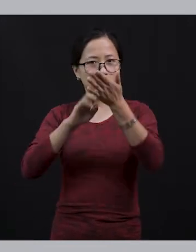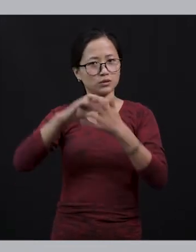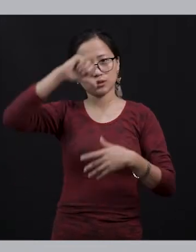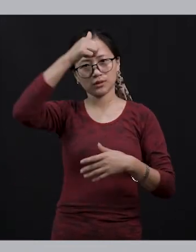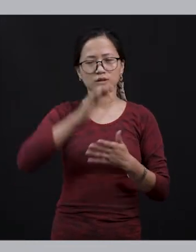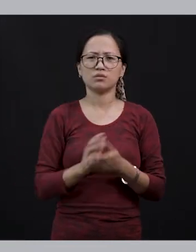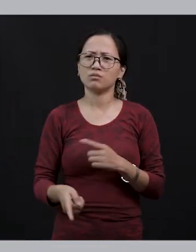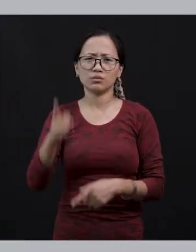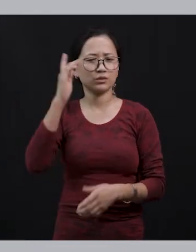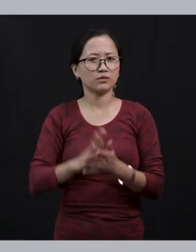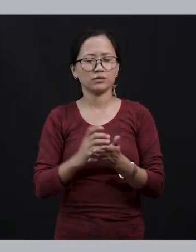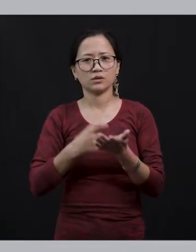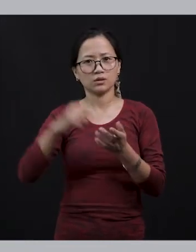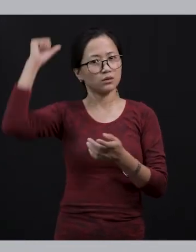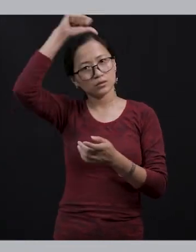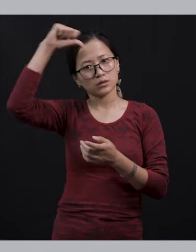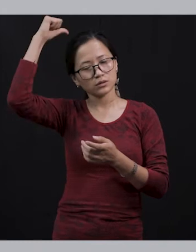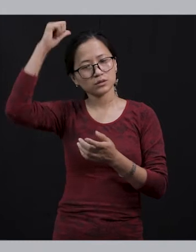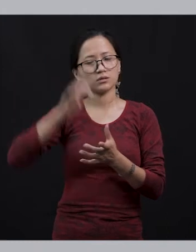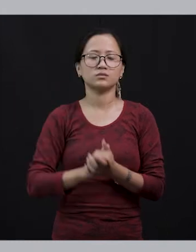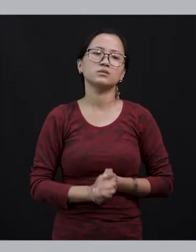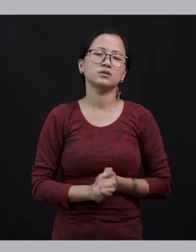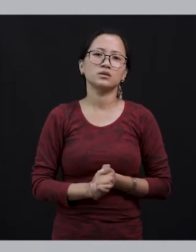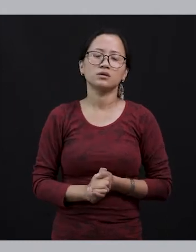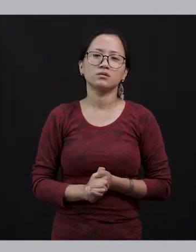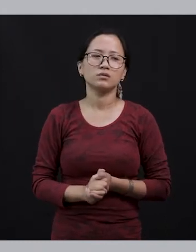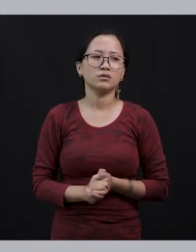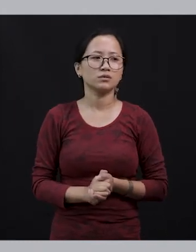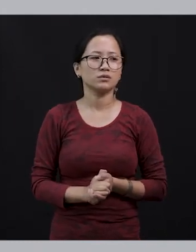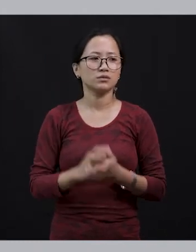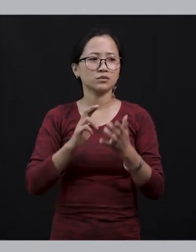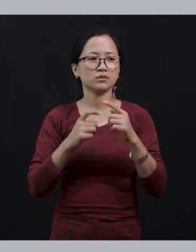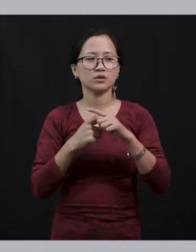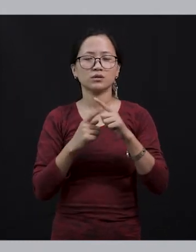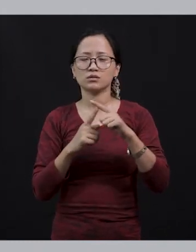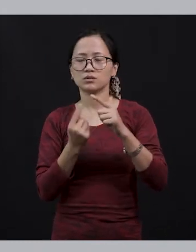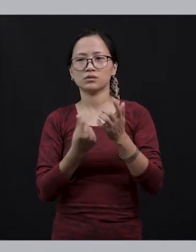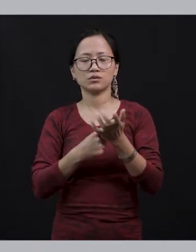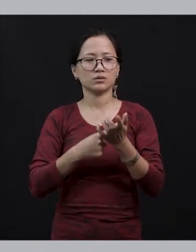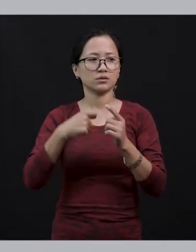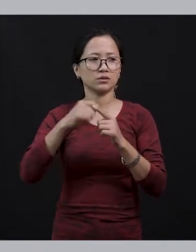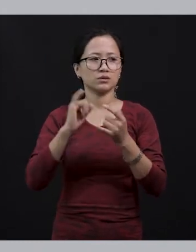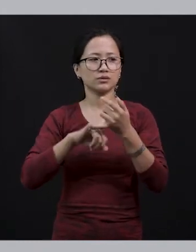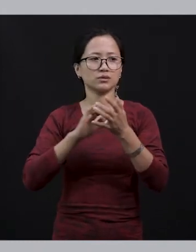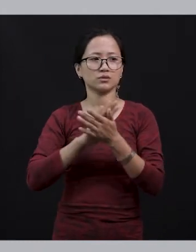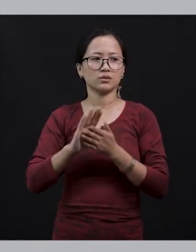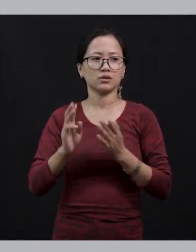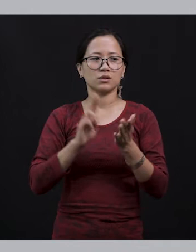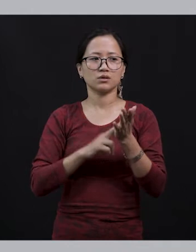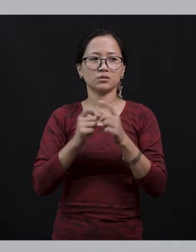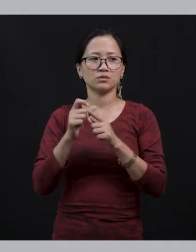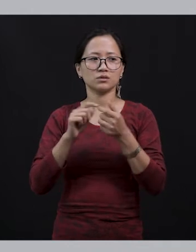mostly from Rajasthan, the Rajput rulers. Then the Turkish nobles who refused to accept him